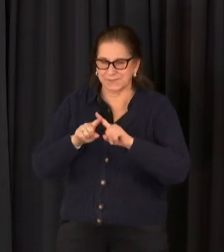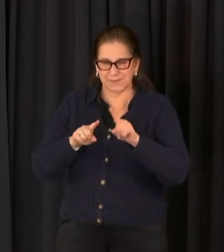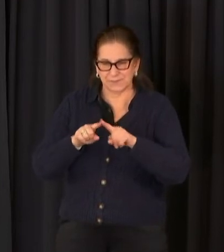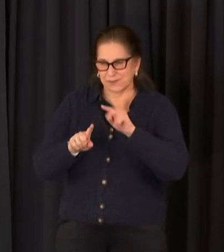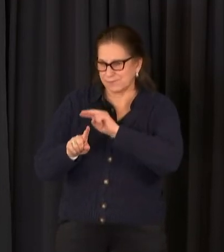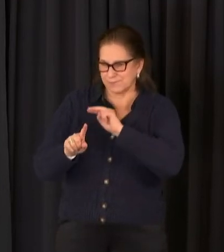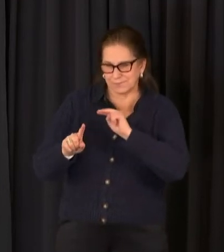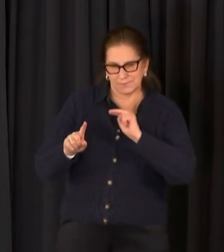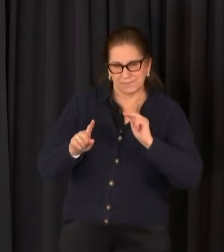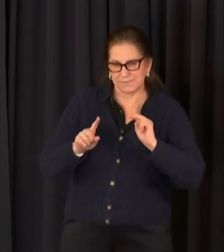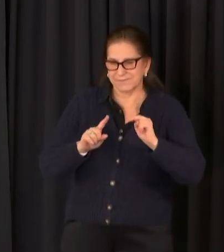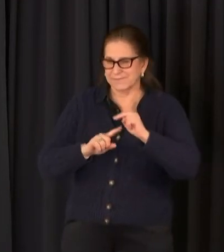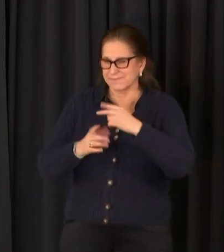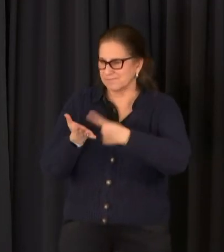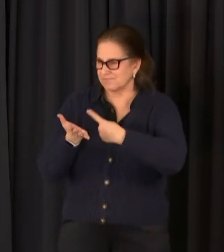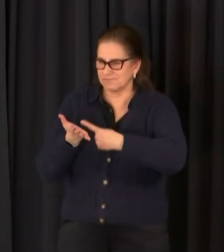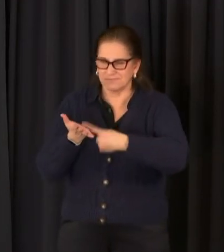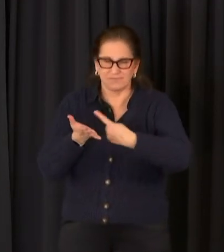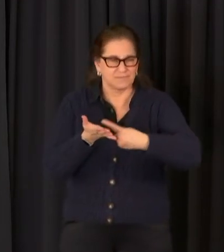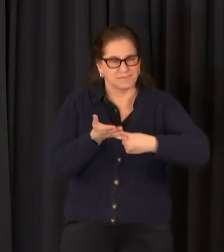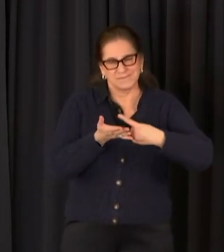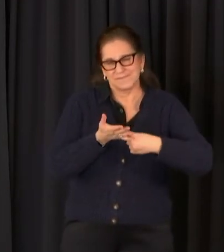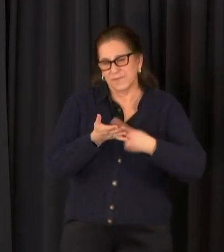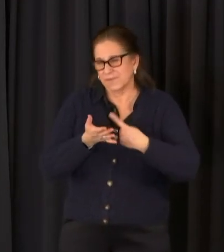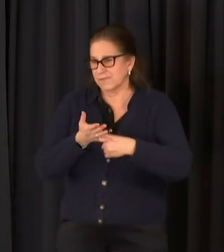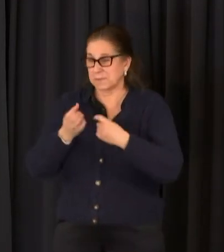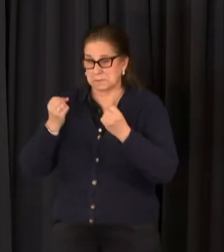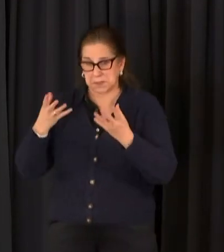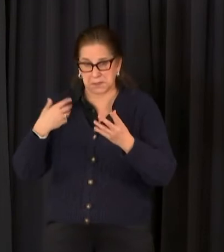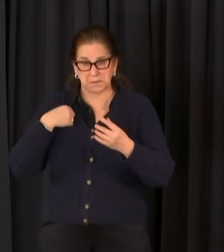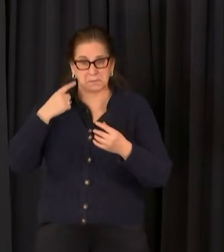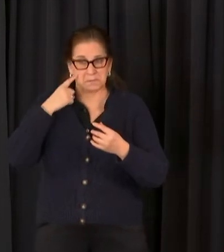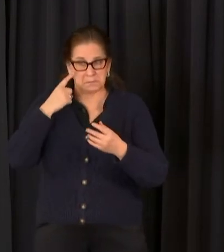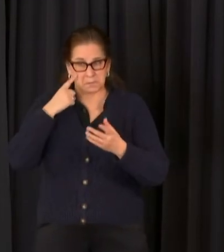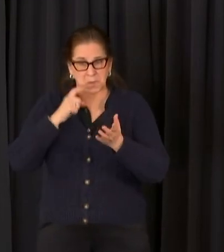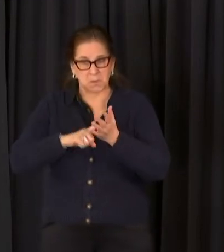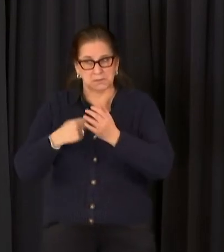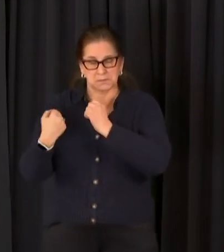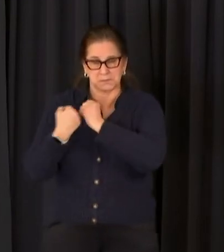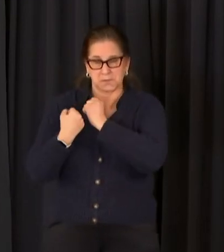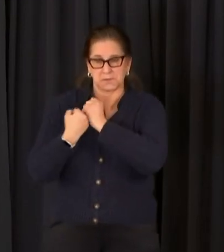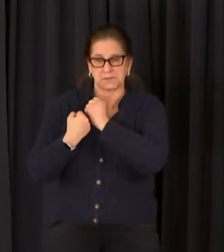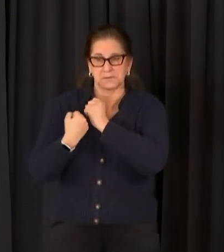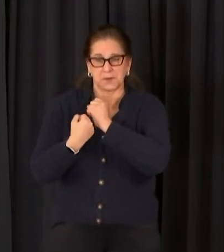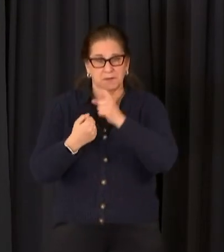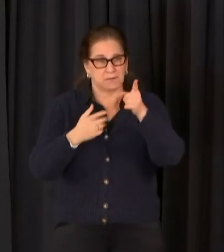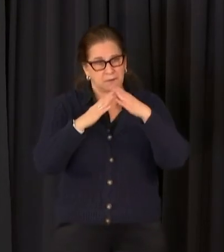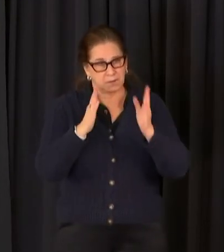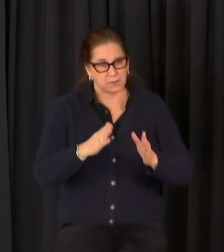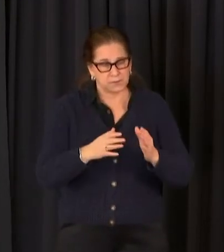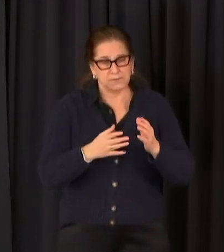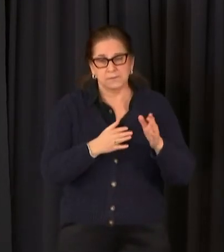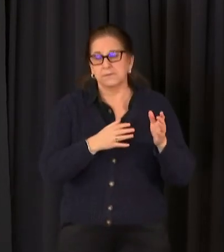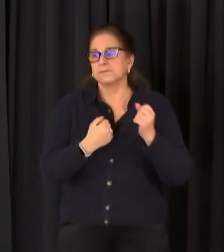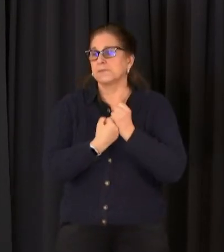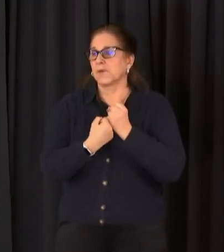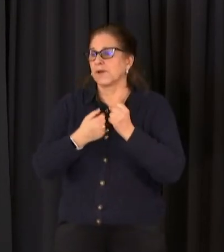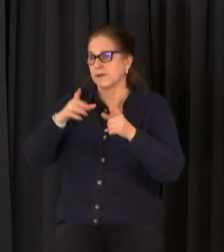debate to make sure that we are supporting what's in the president's plan, what's in the House plan, and at the end of the